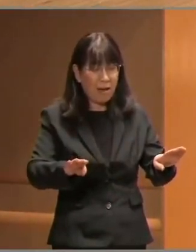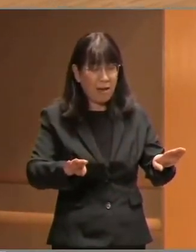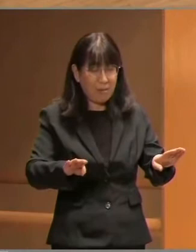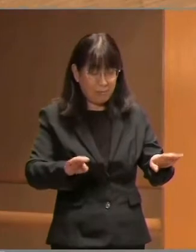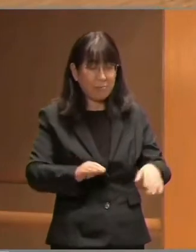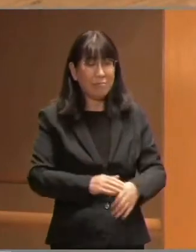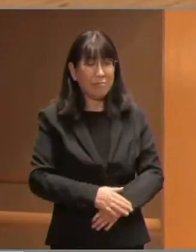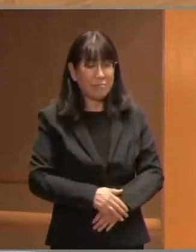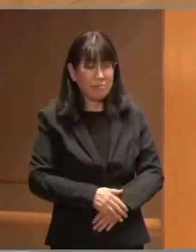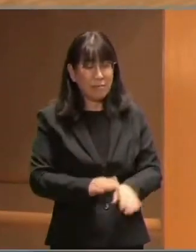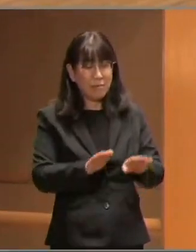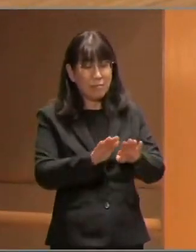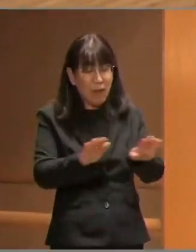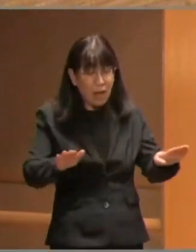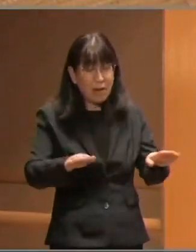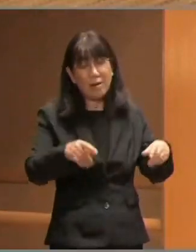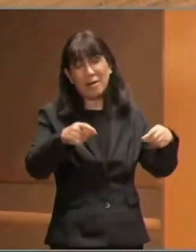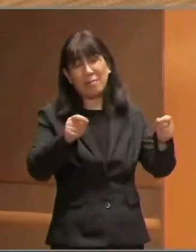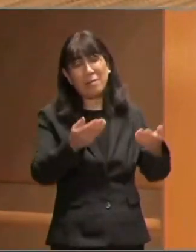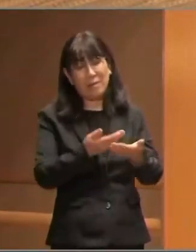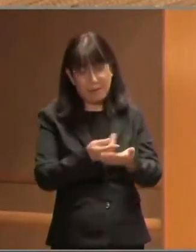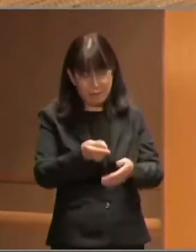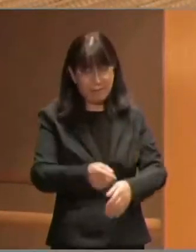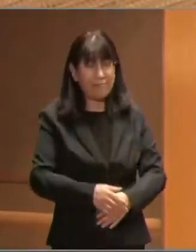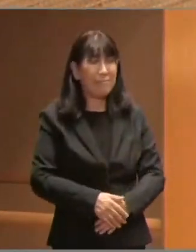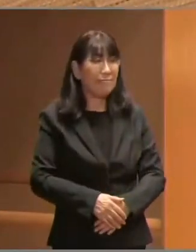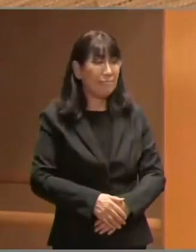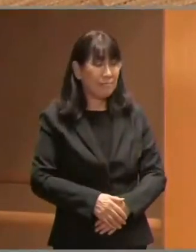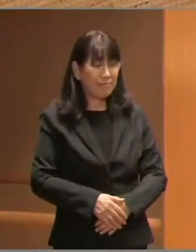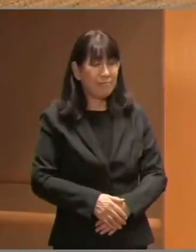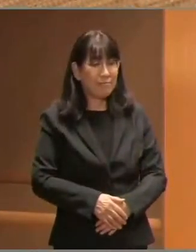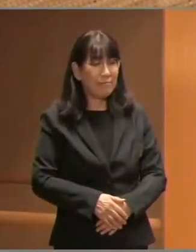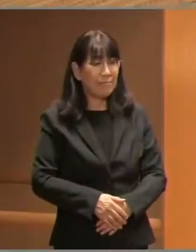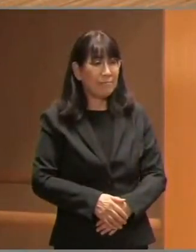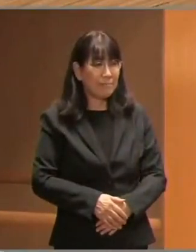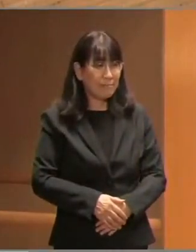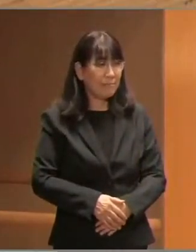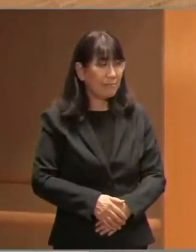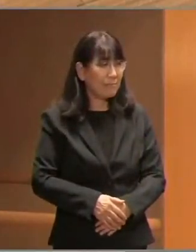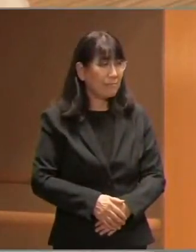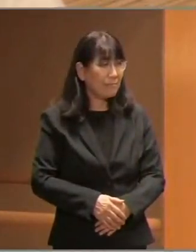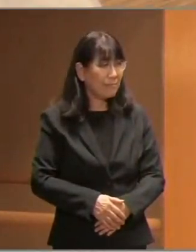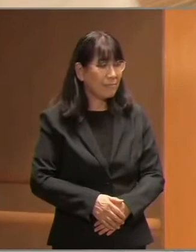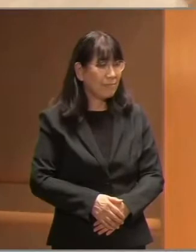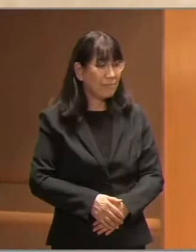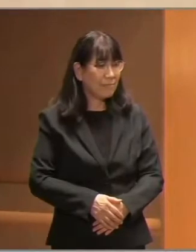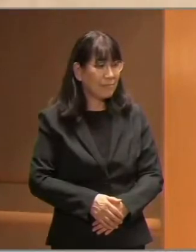the paper, you really come up with a very smooth, flat paper.